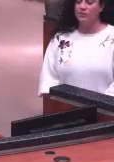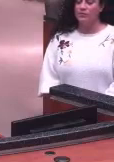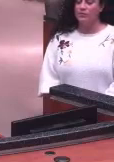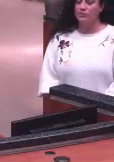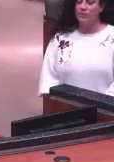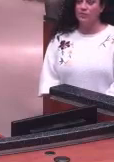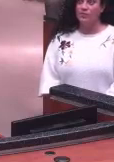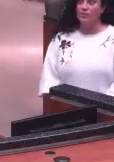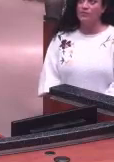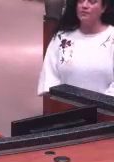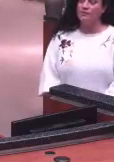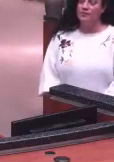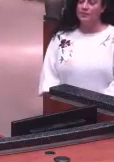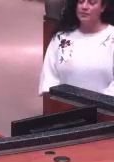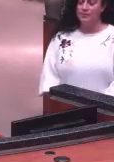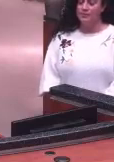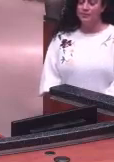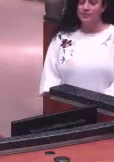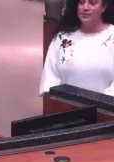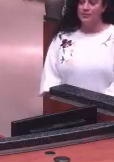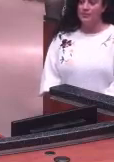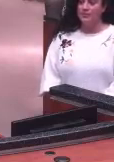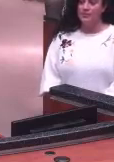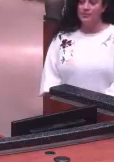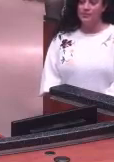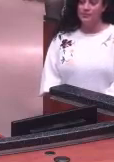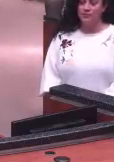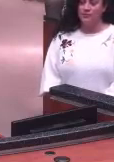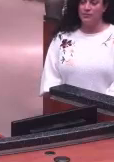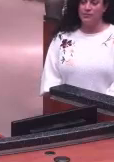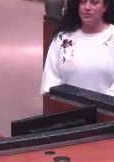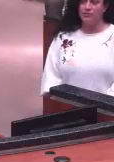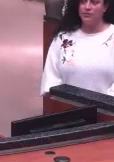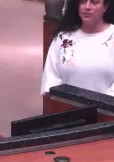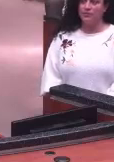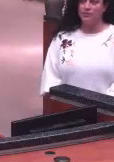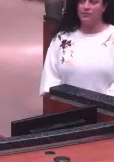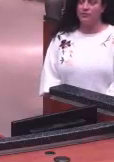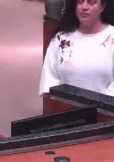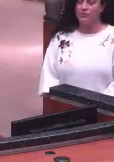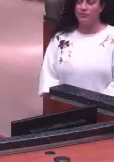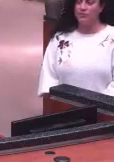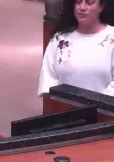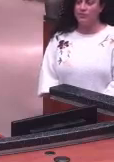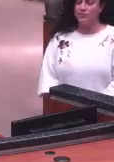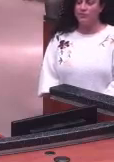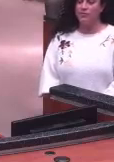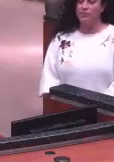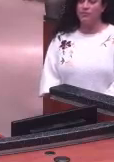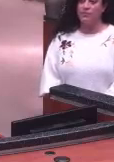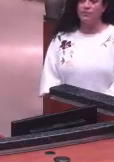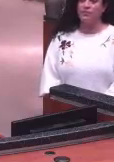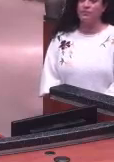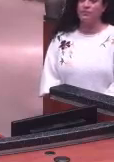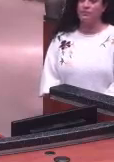Additionally to the improvement of air quality efforts, we are partnering with the South Coast Air Quality Management District to advocate for implementation of the